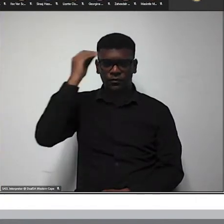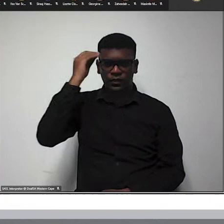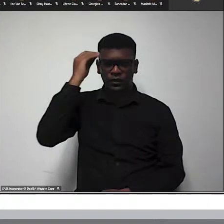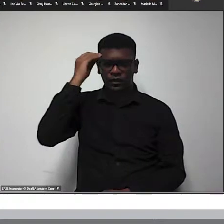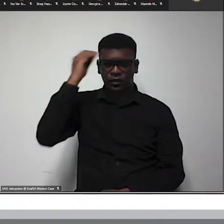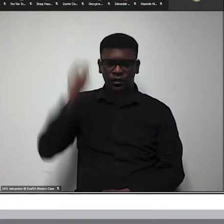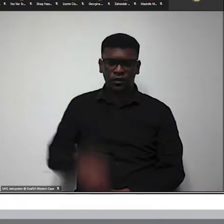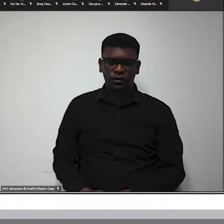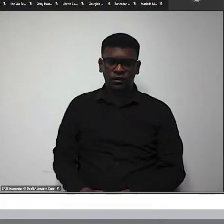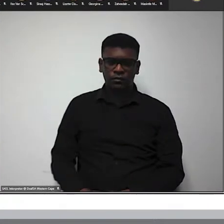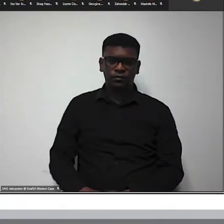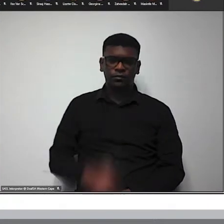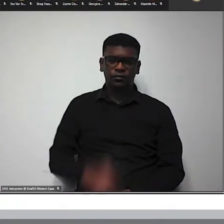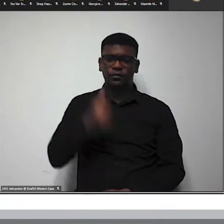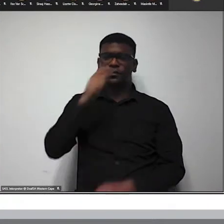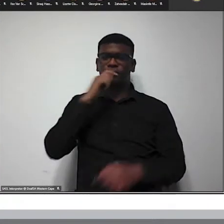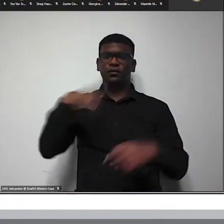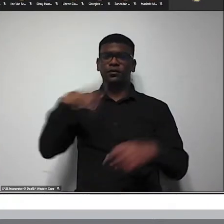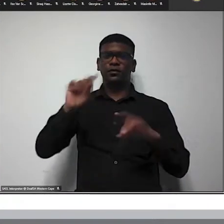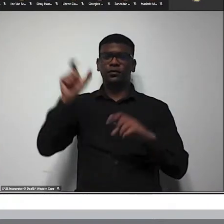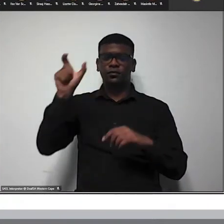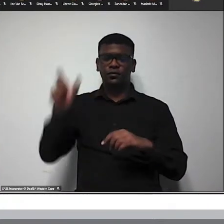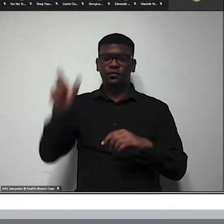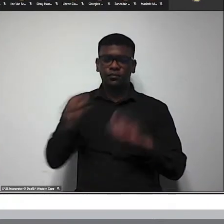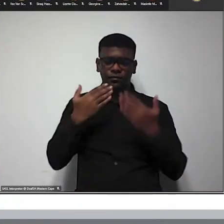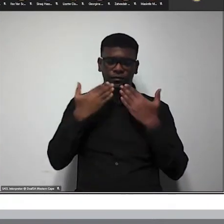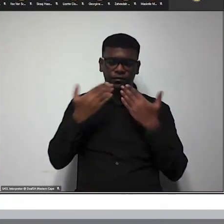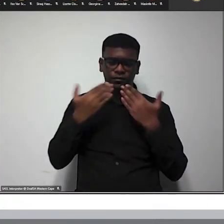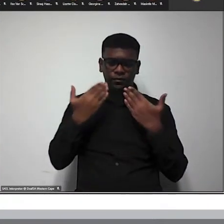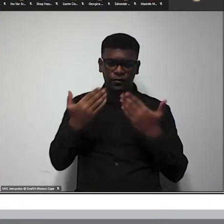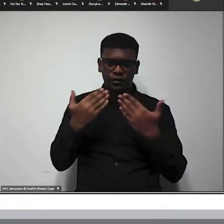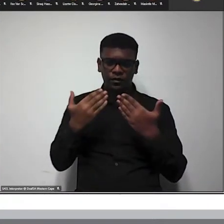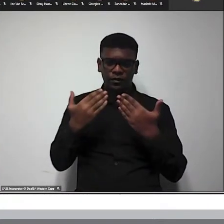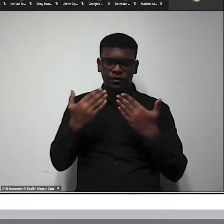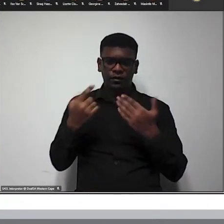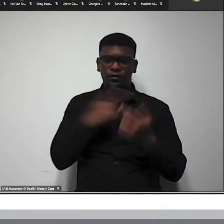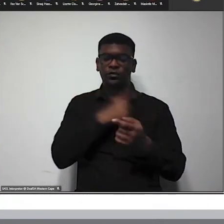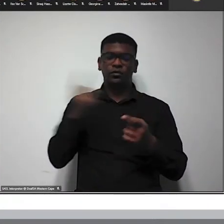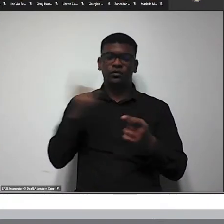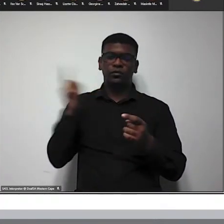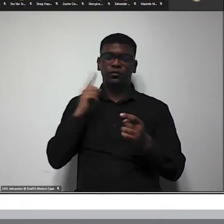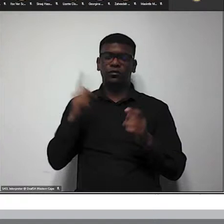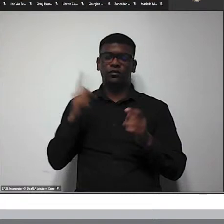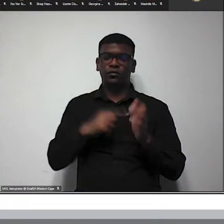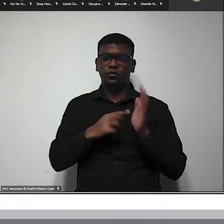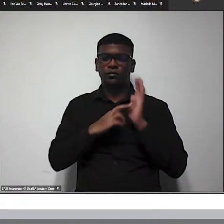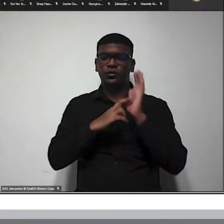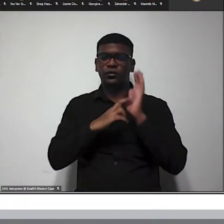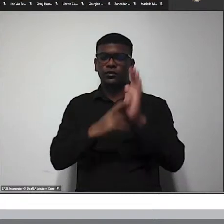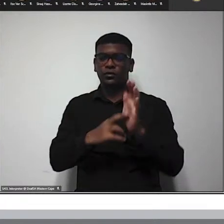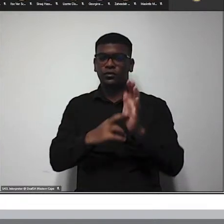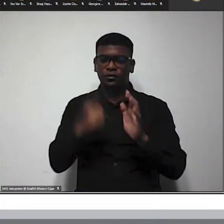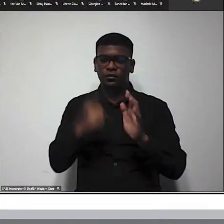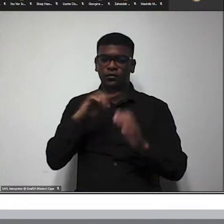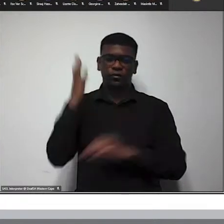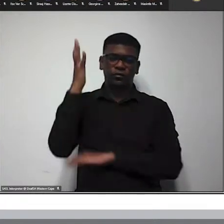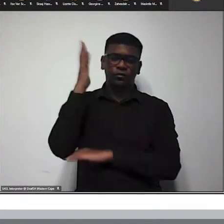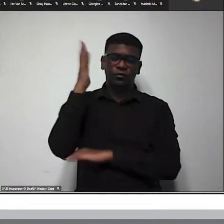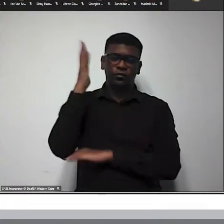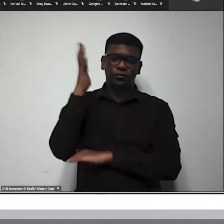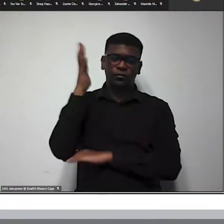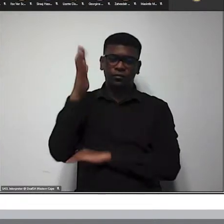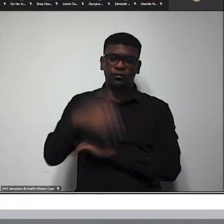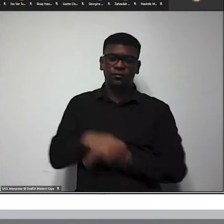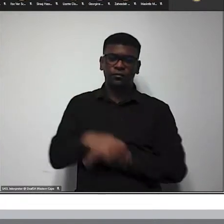Yeah, good morning, Chair, and thank you very much to the presenters for the presentation. And Chair, what one